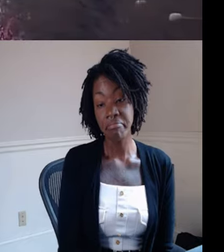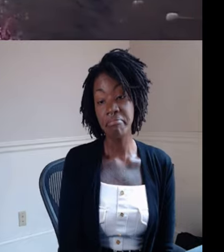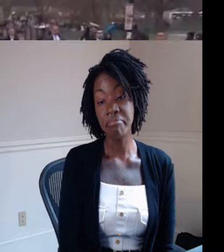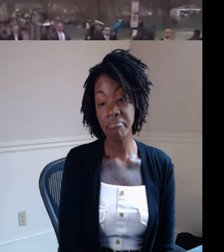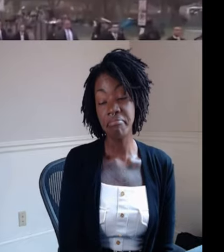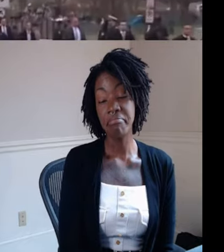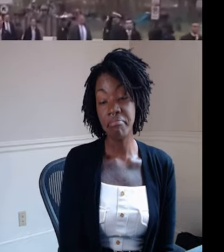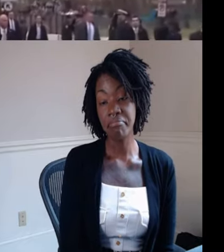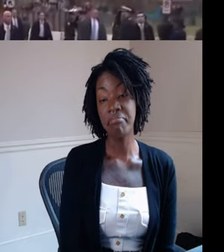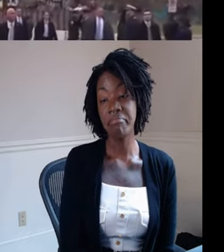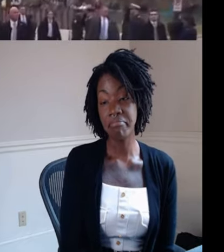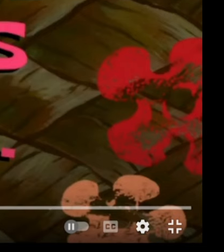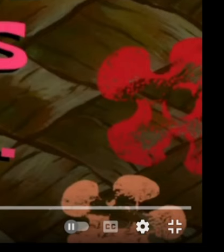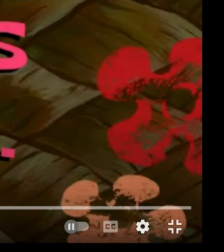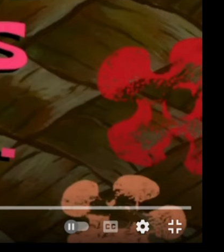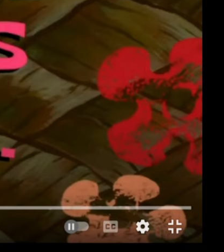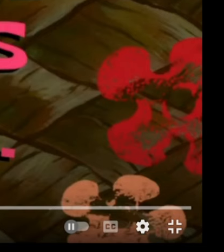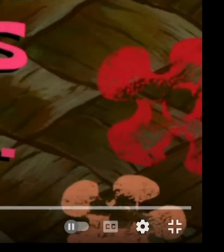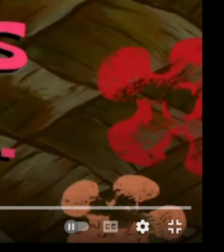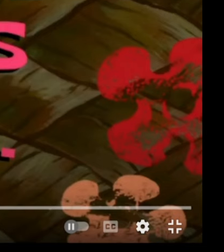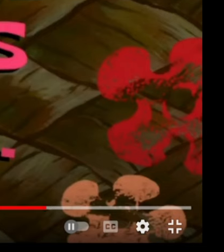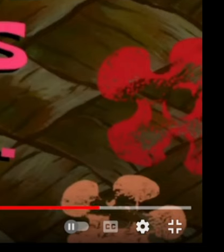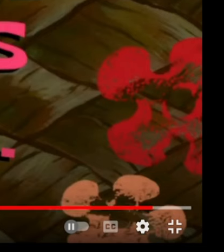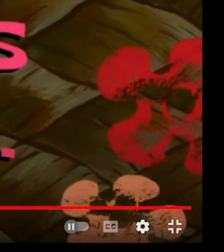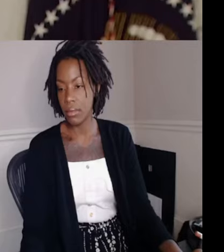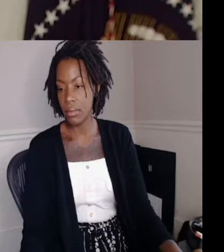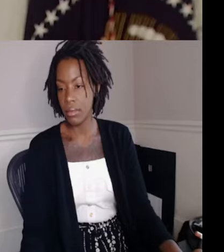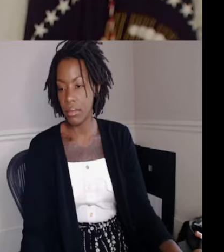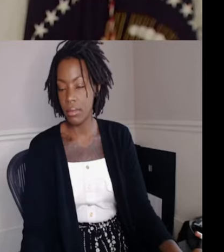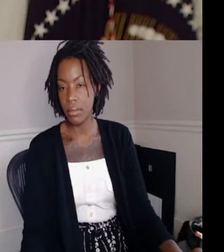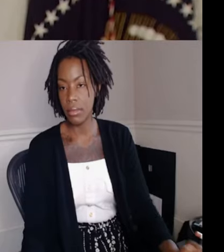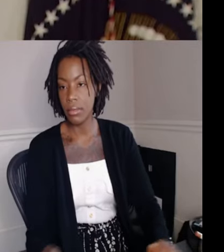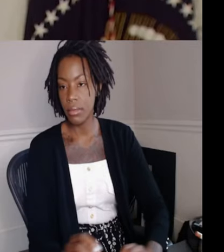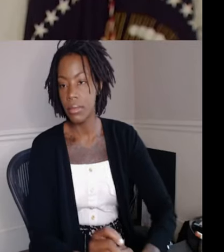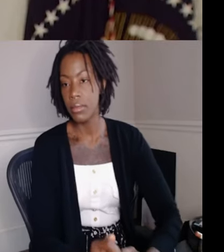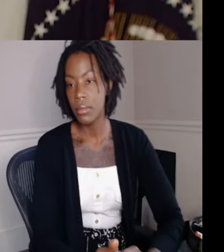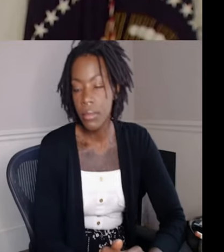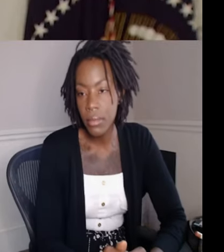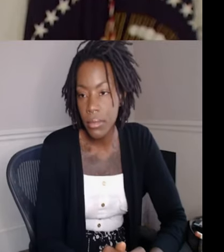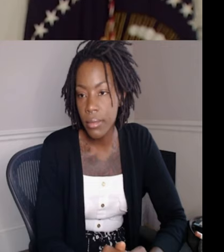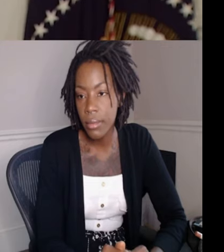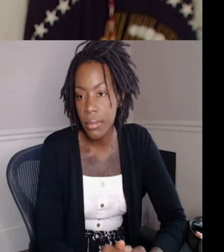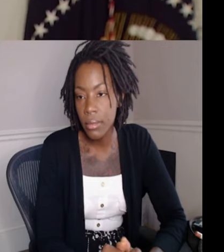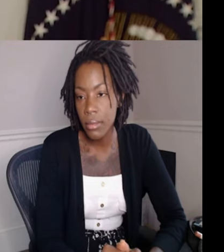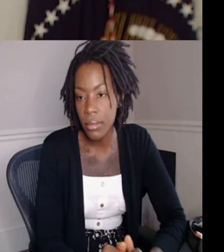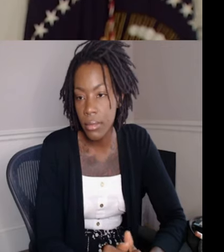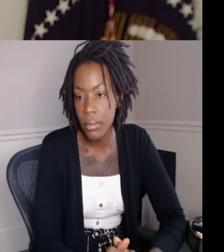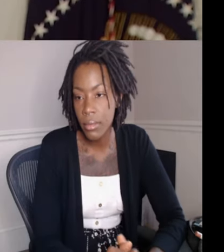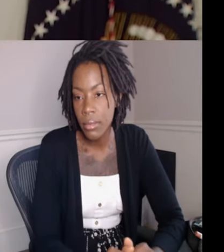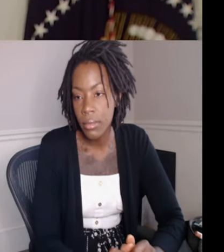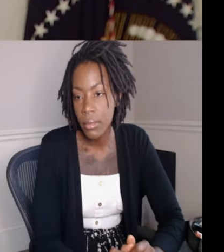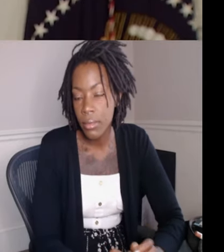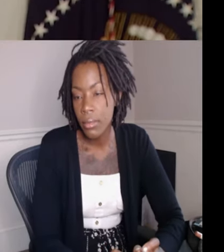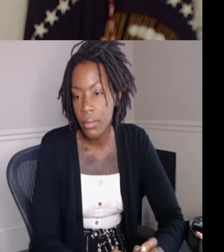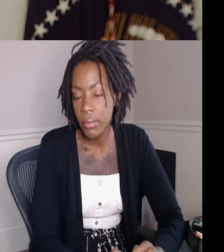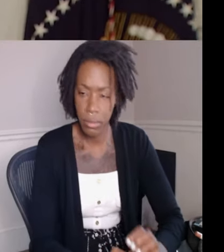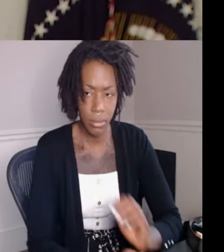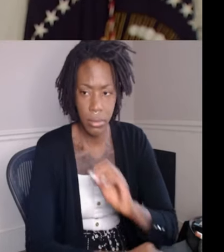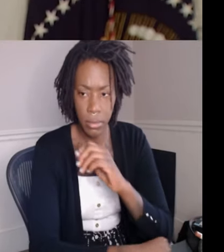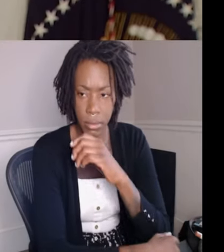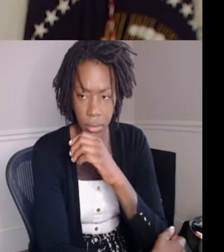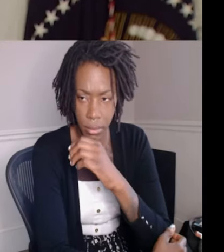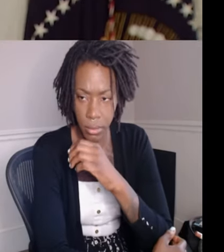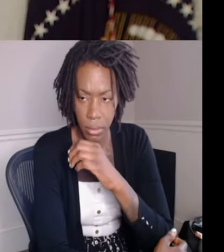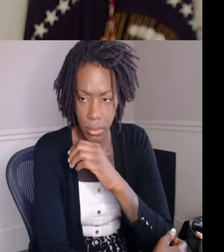pandemic could impact his inauguration. Several months later. So tonight, I'm announcing that the Department